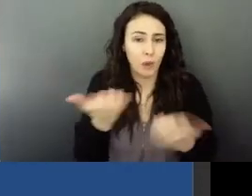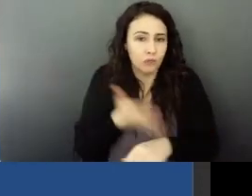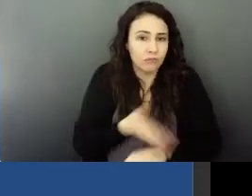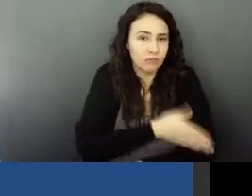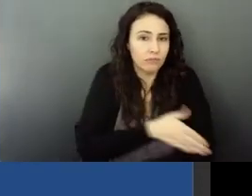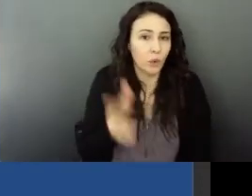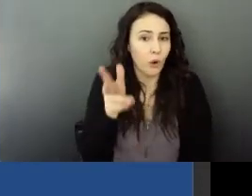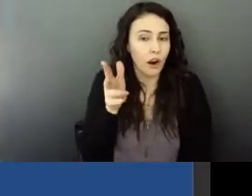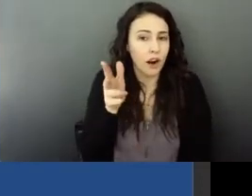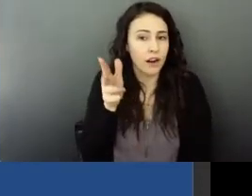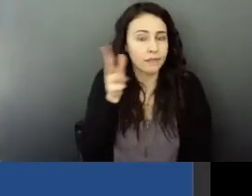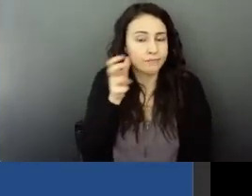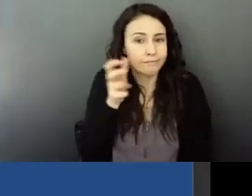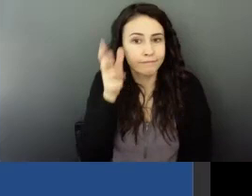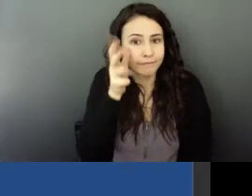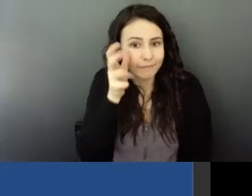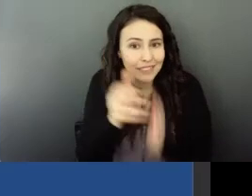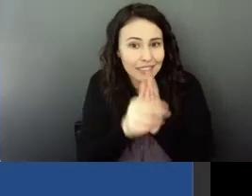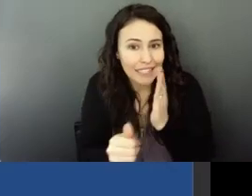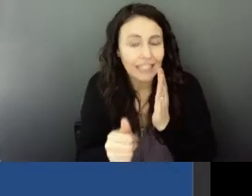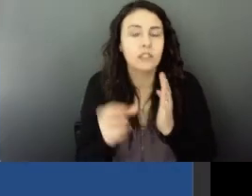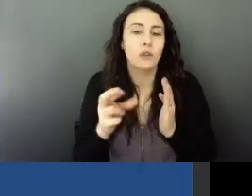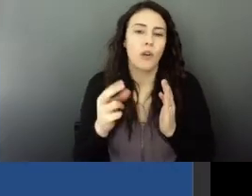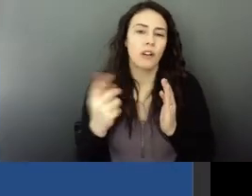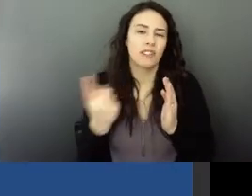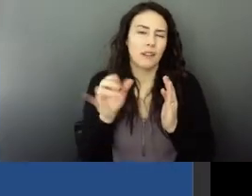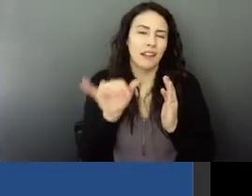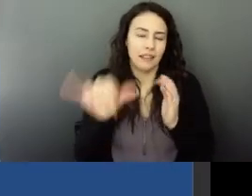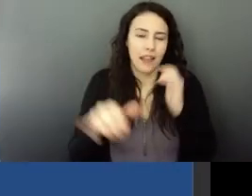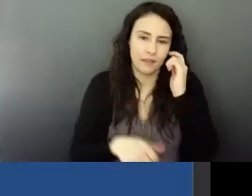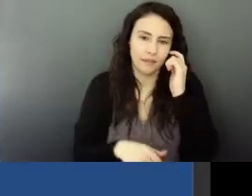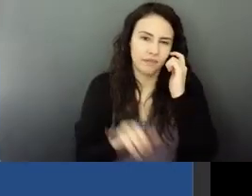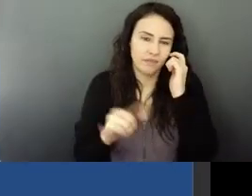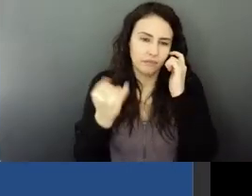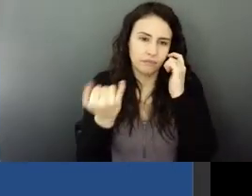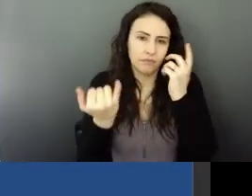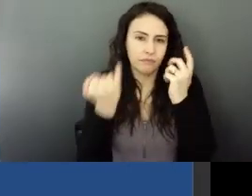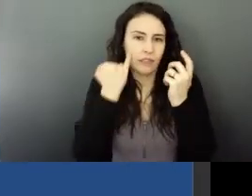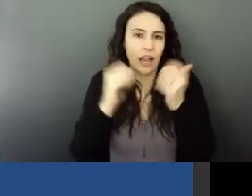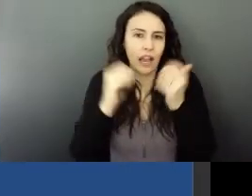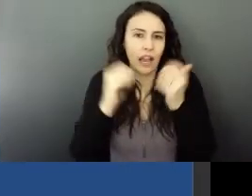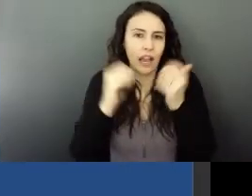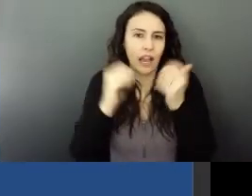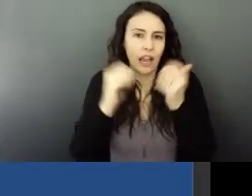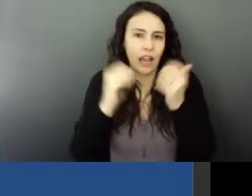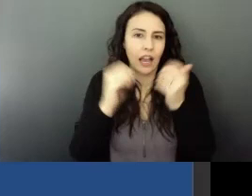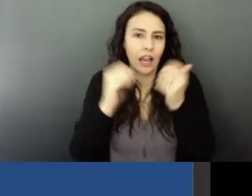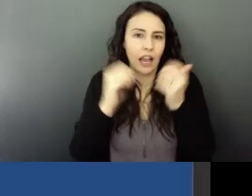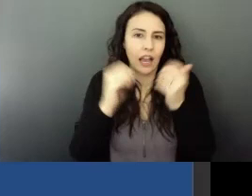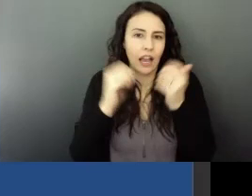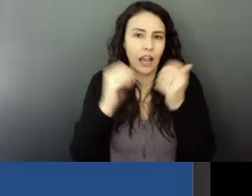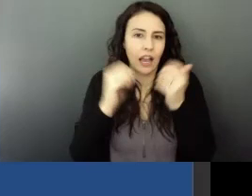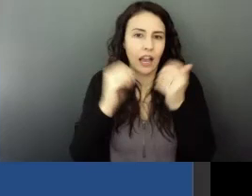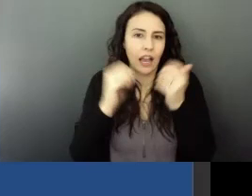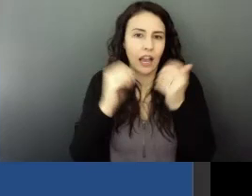or something like that. So that's the grading of the milestone posts. And I have spoken